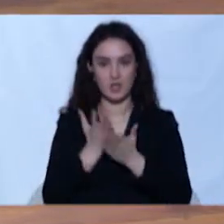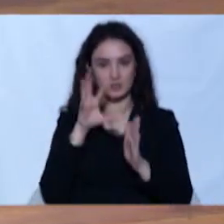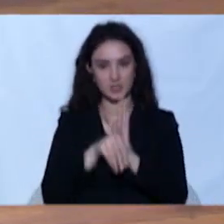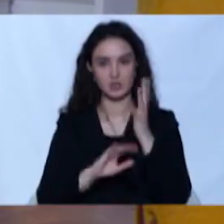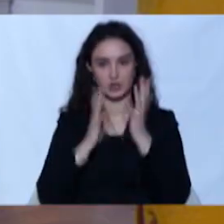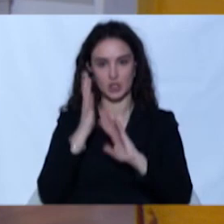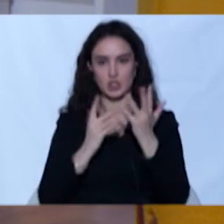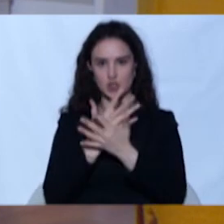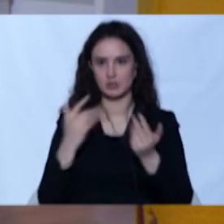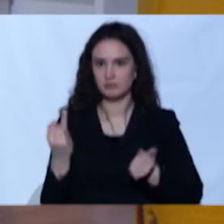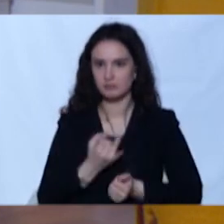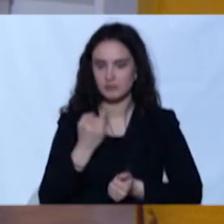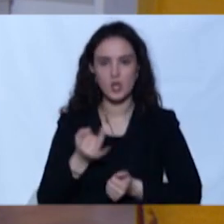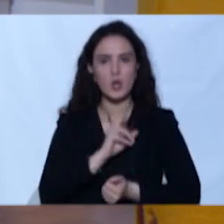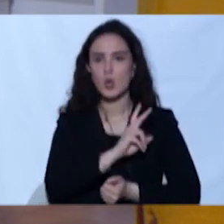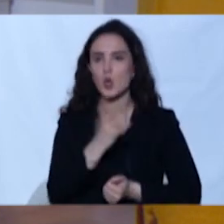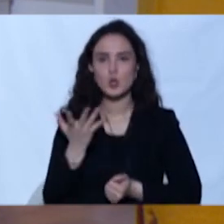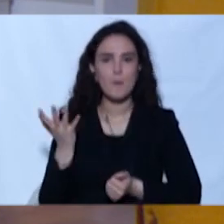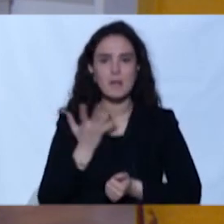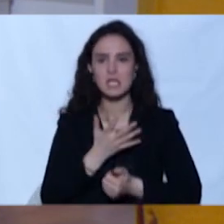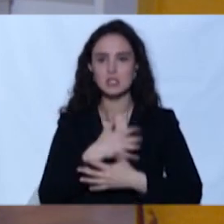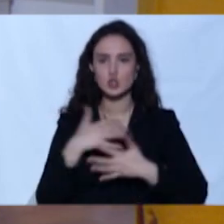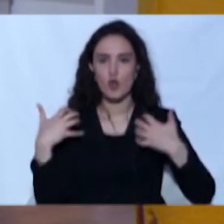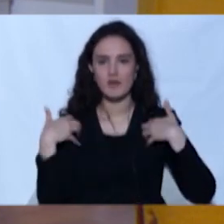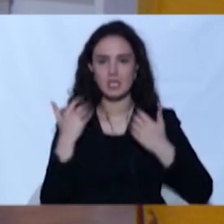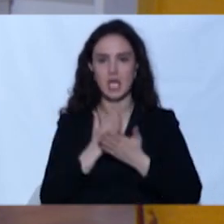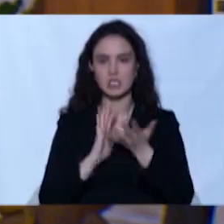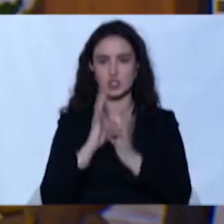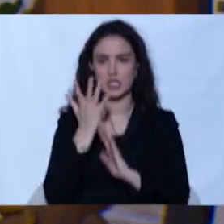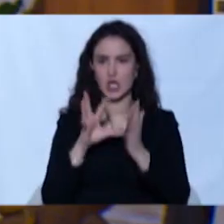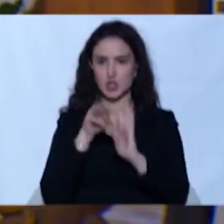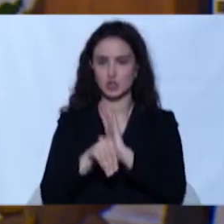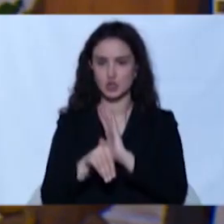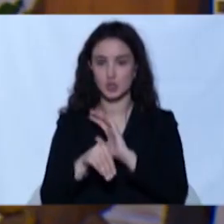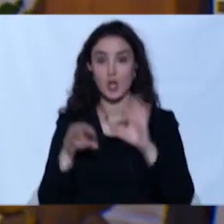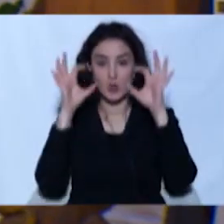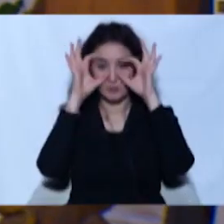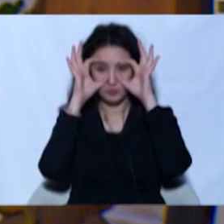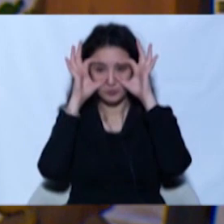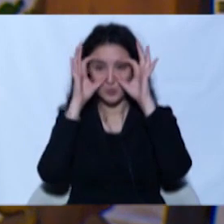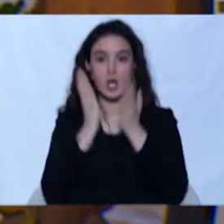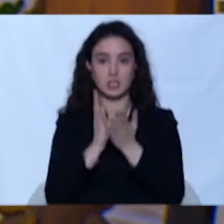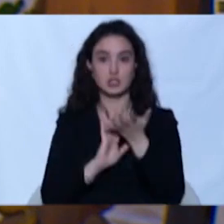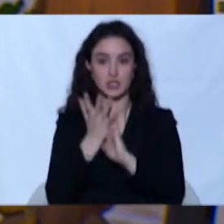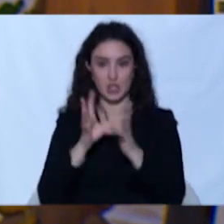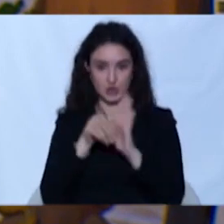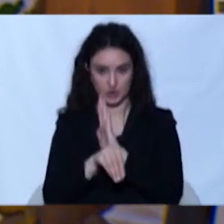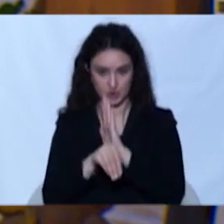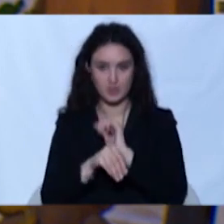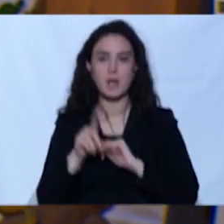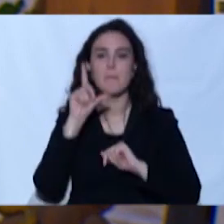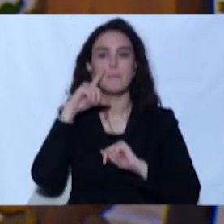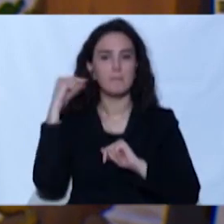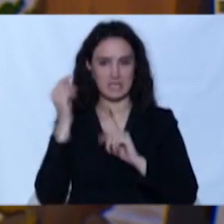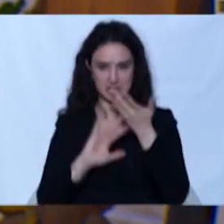Wow! Which animals are in the forest? The owl is in the forest. The fox is